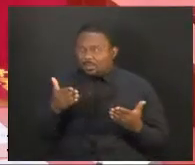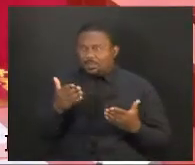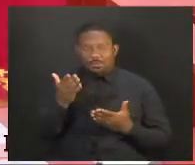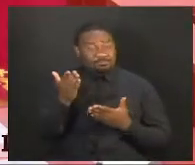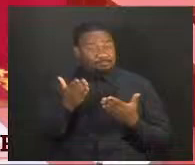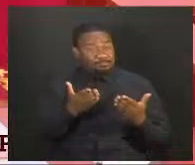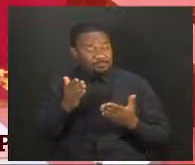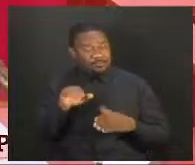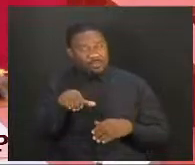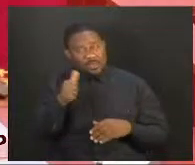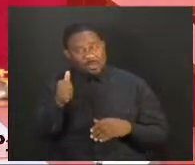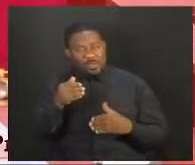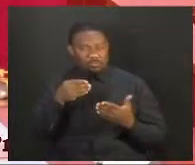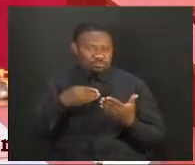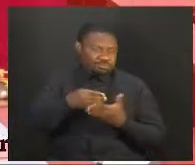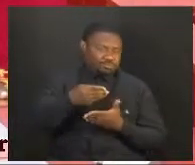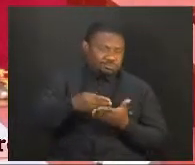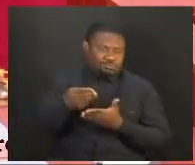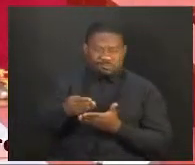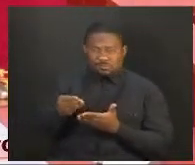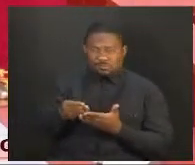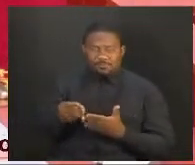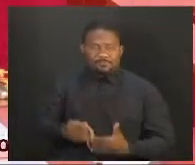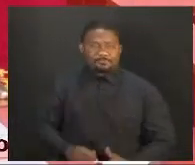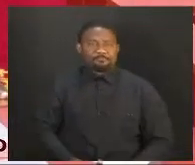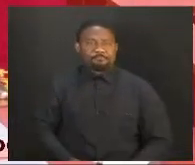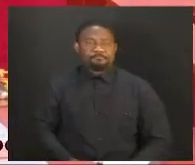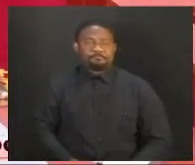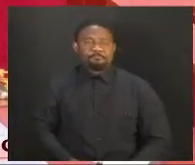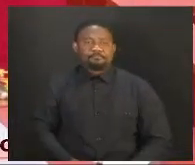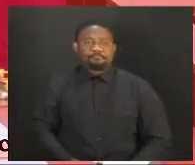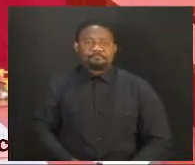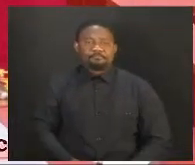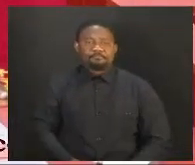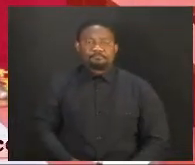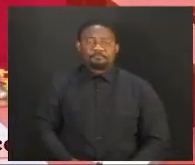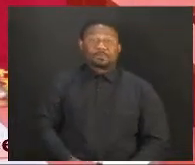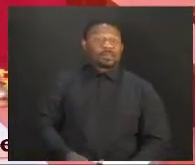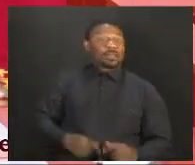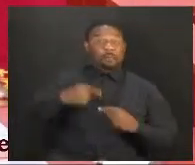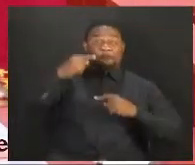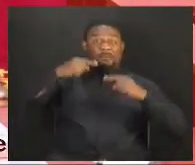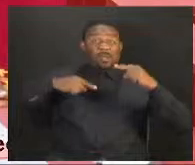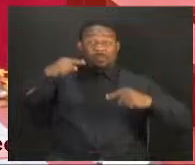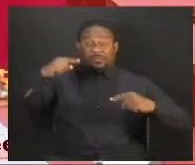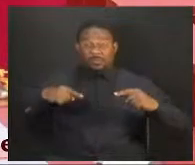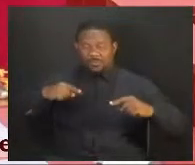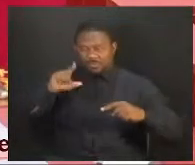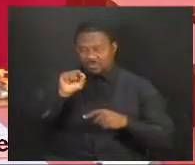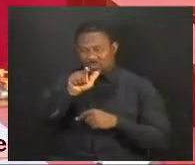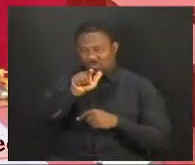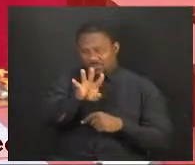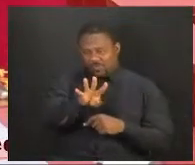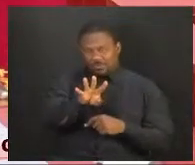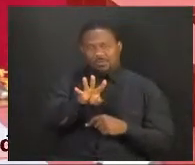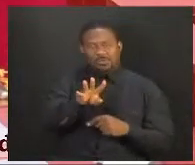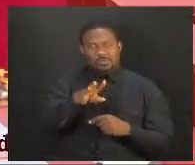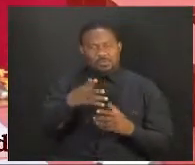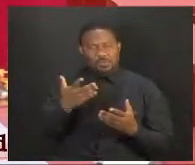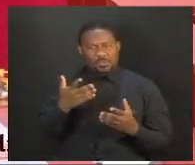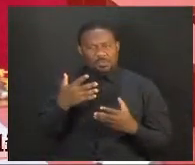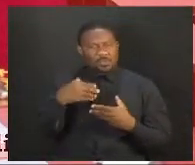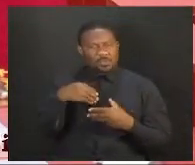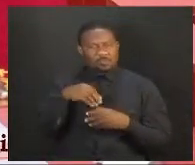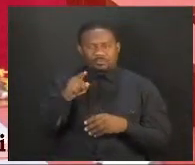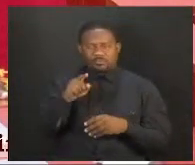other expenditures. Right Honorable Speaker, the discrepancies for the year 2024 being unclassified expenditure